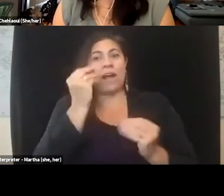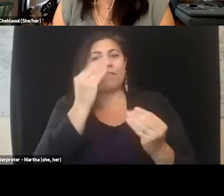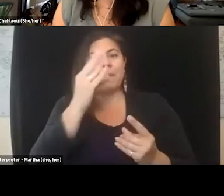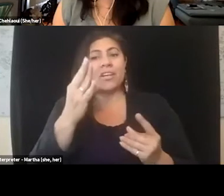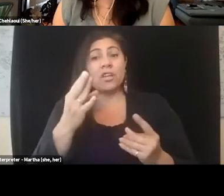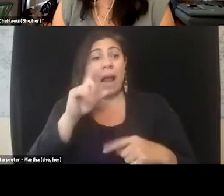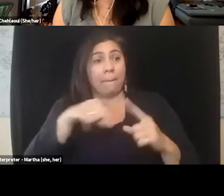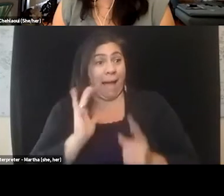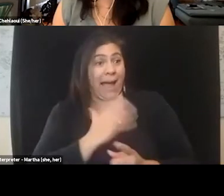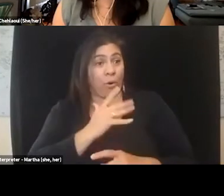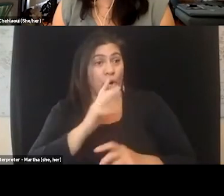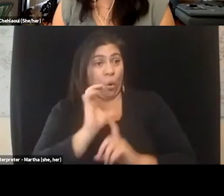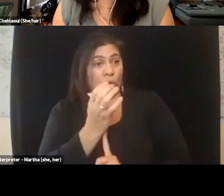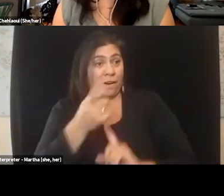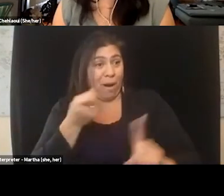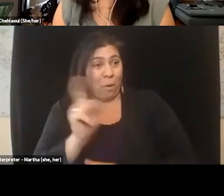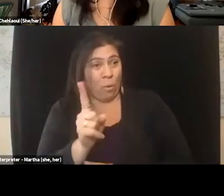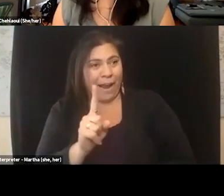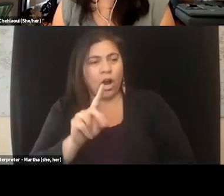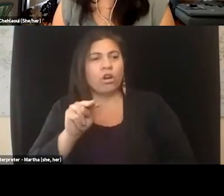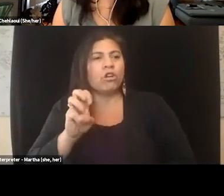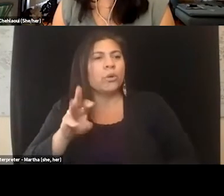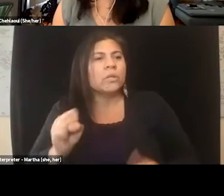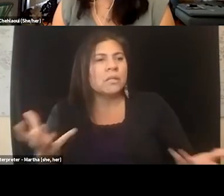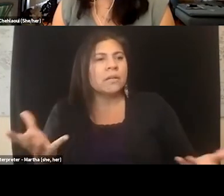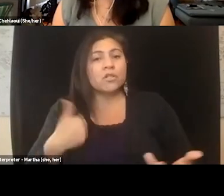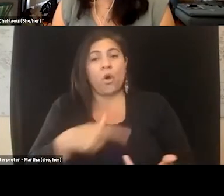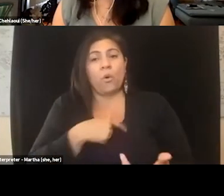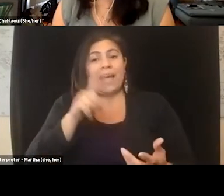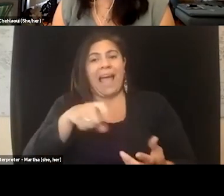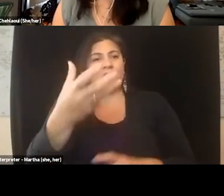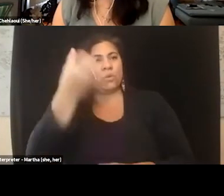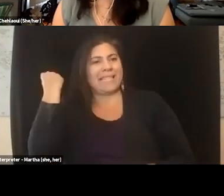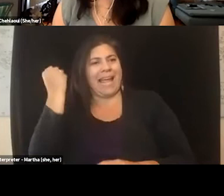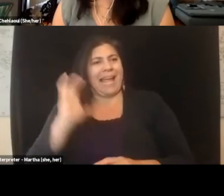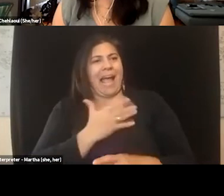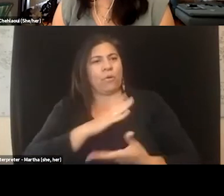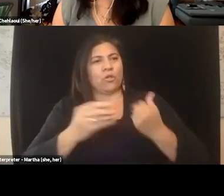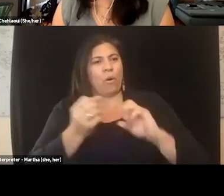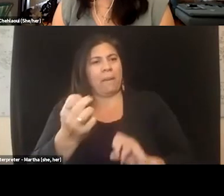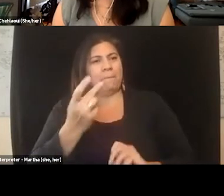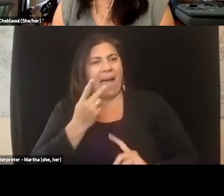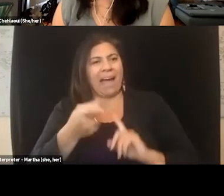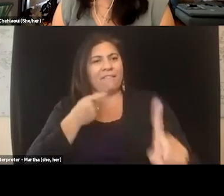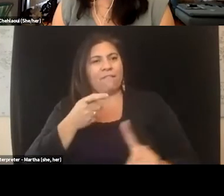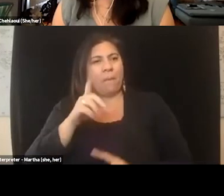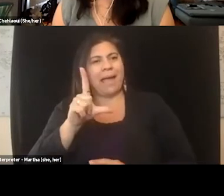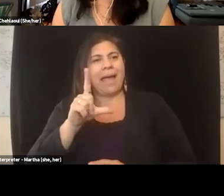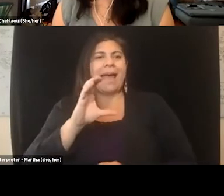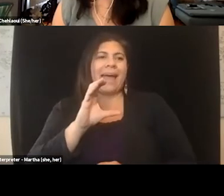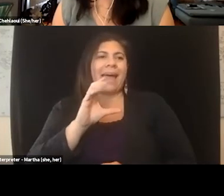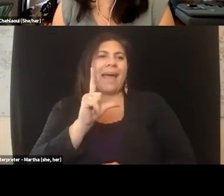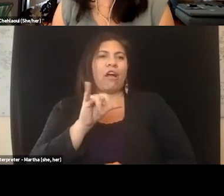news for the American public. We have to take our story away from the political and from the cliches that Hollywood